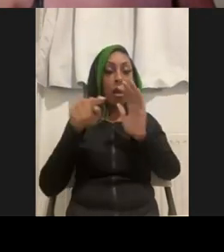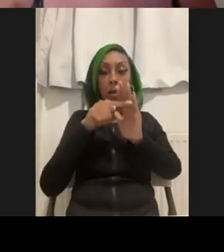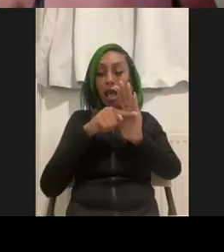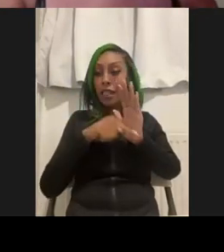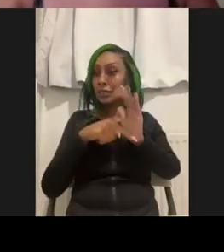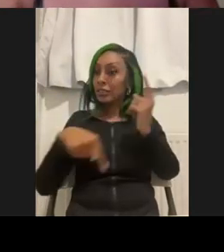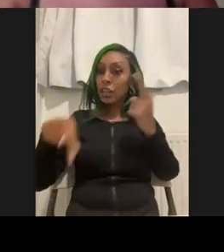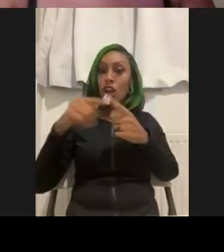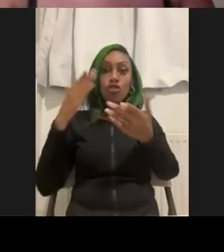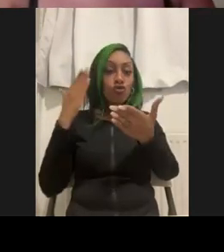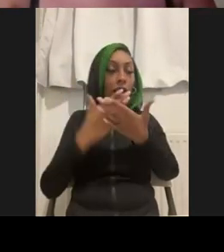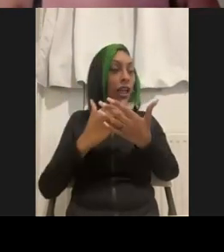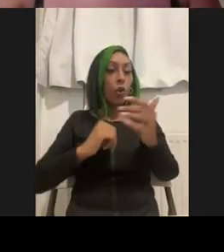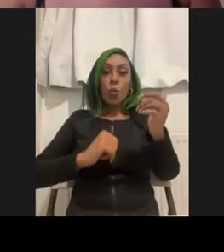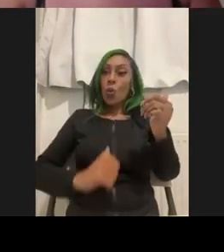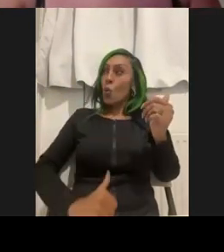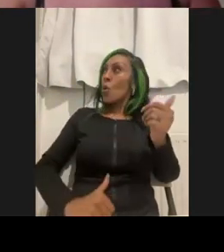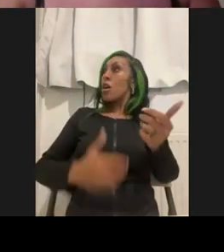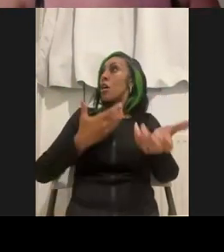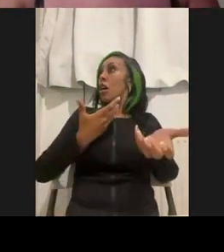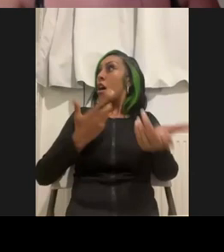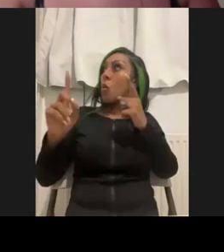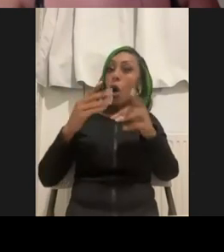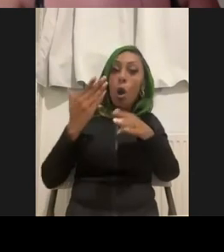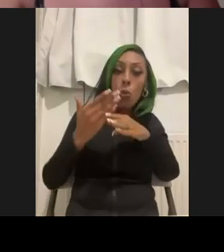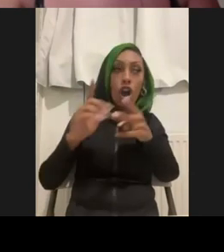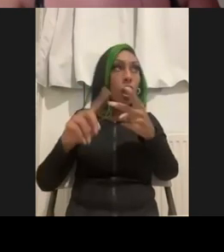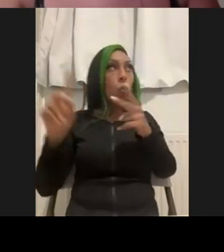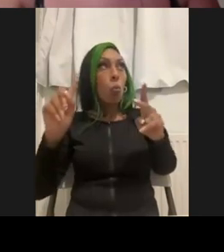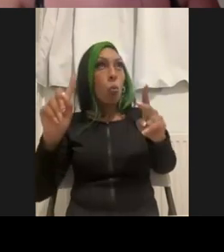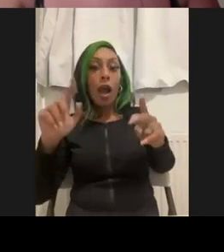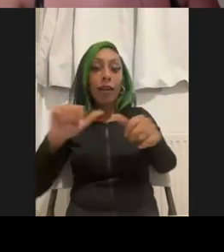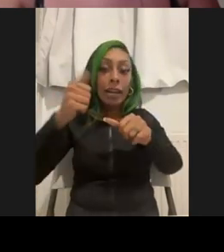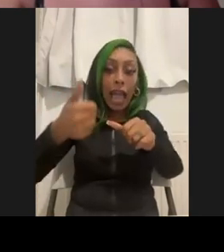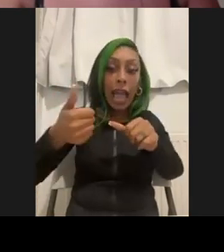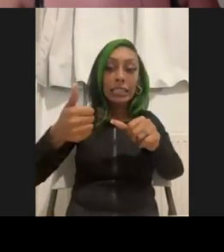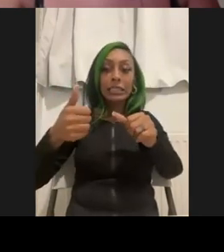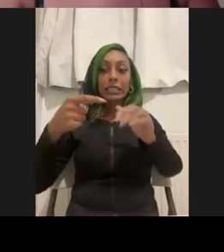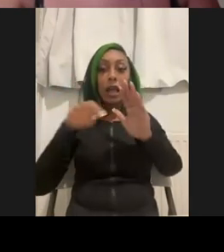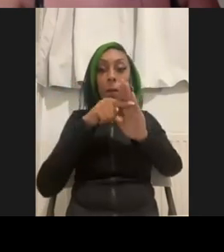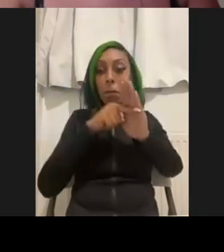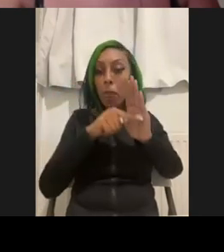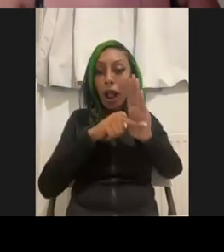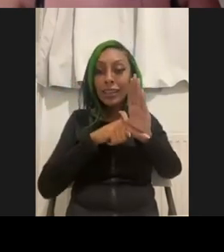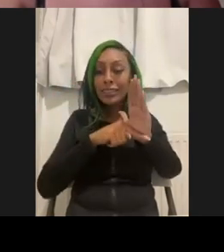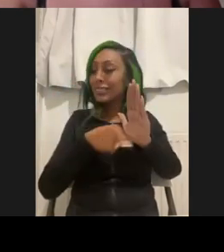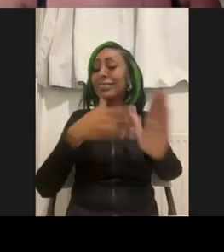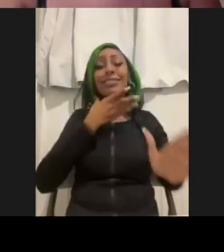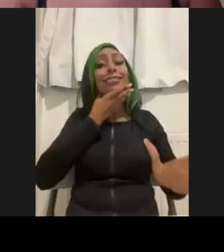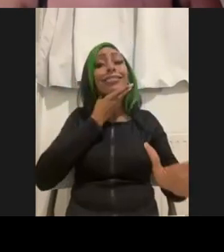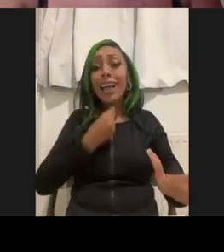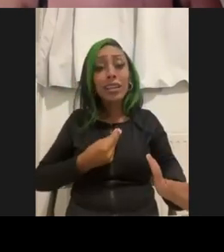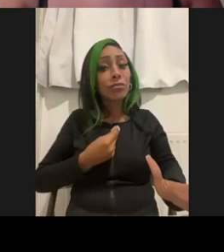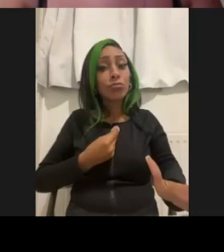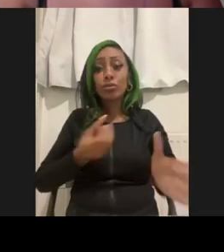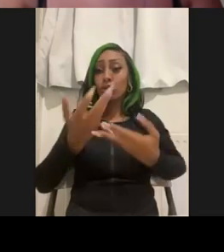there's a real hunger for these, what works, what do we do? Policymakers are desperate to be told, tell us the